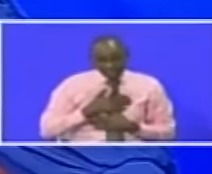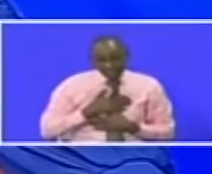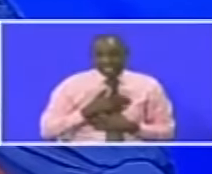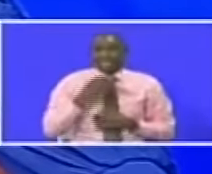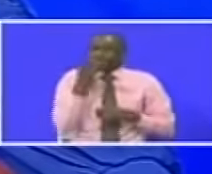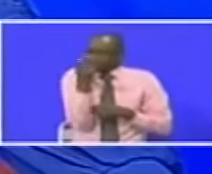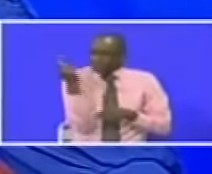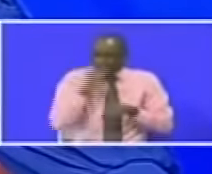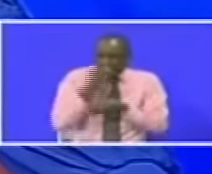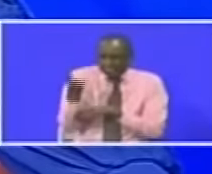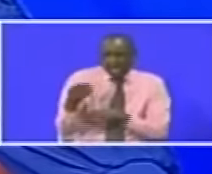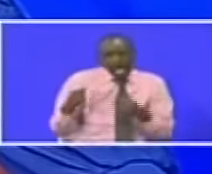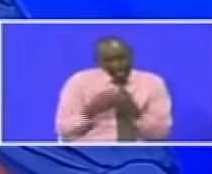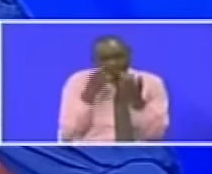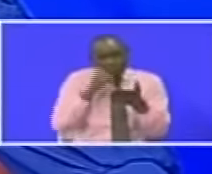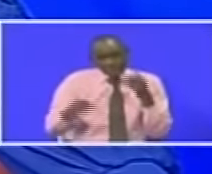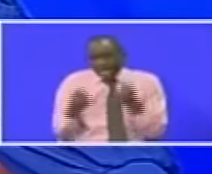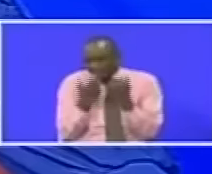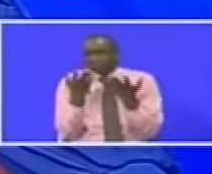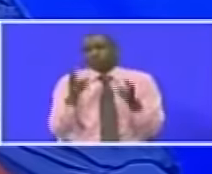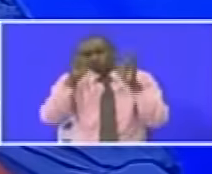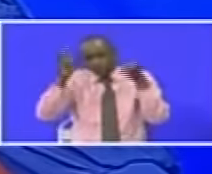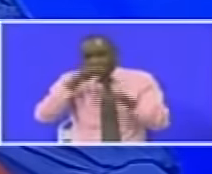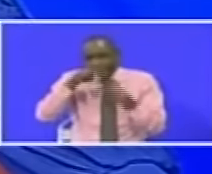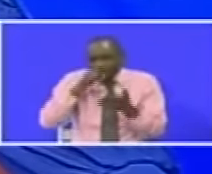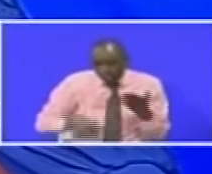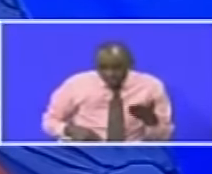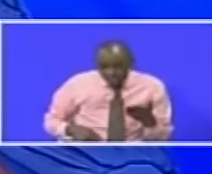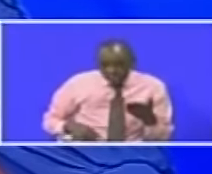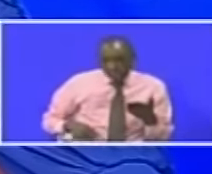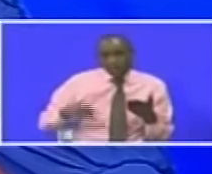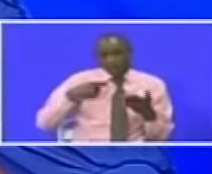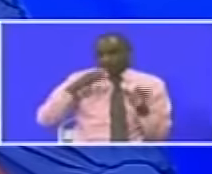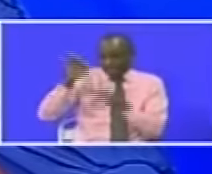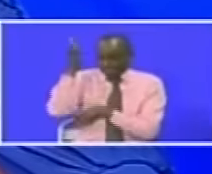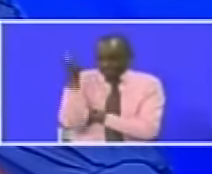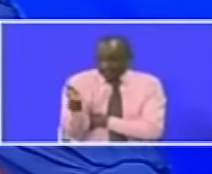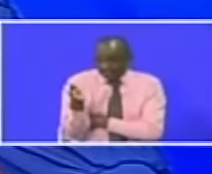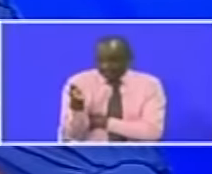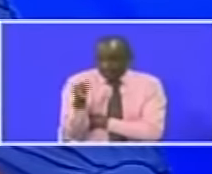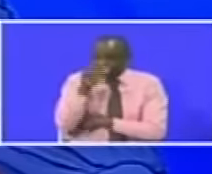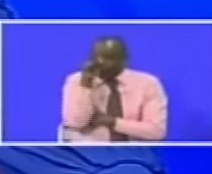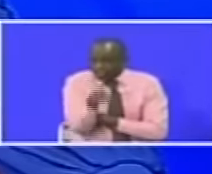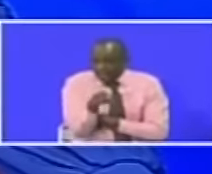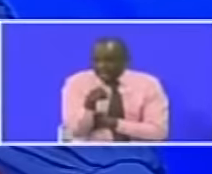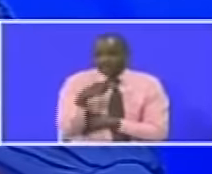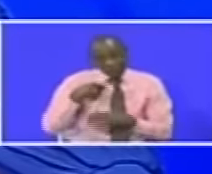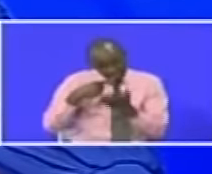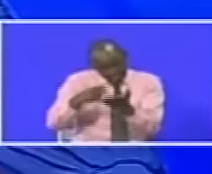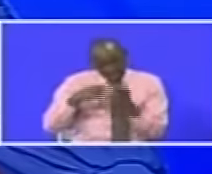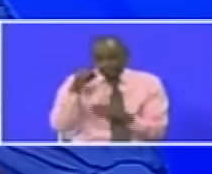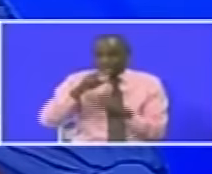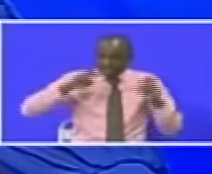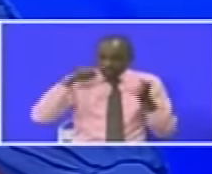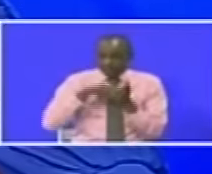the last few days, a rather bizarre conversation has been going on in the corridors of Parliament. Part of it is what we have been discussing on